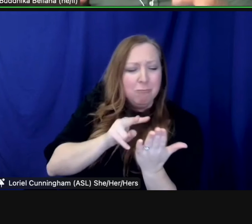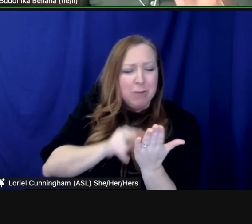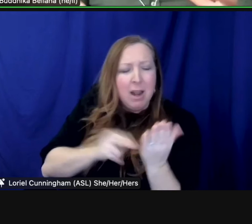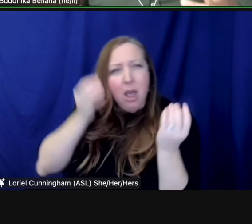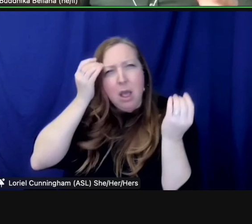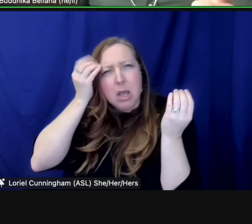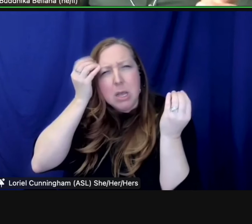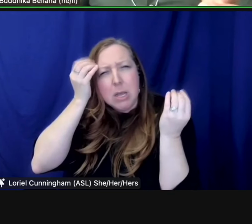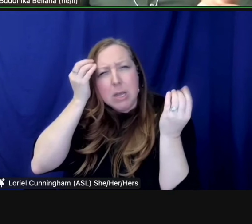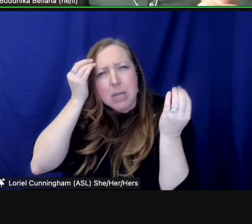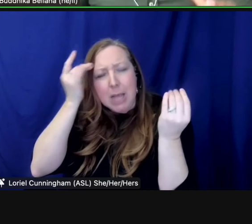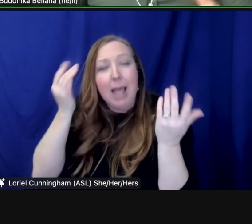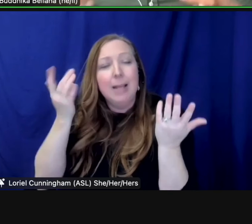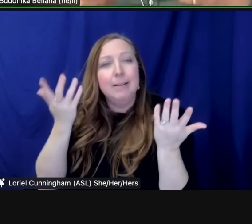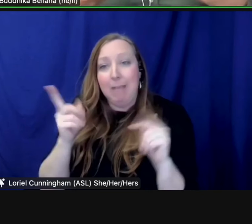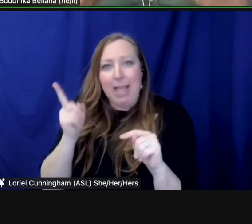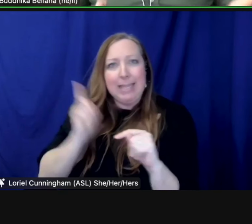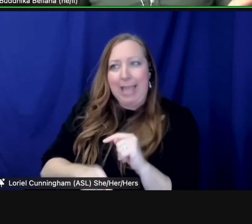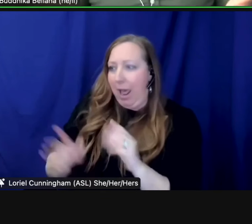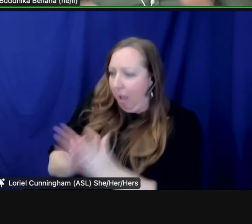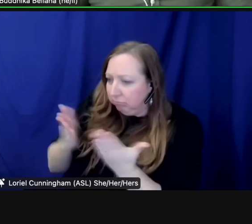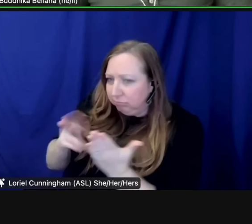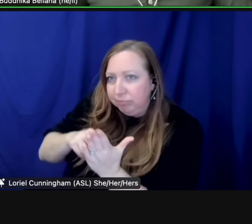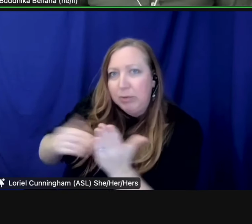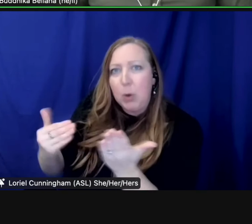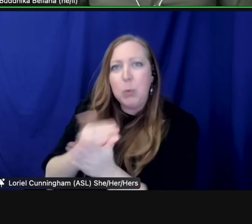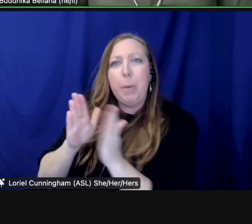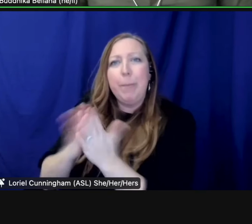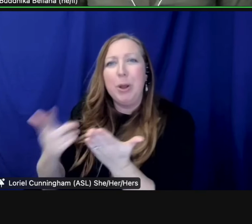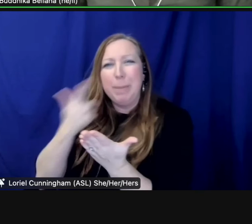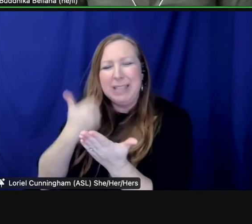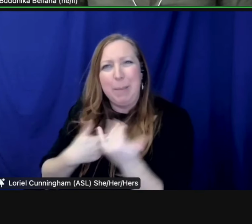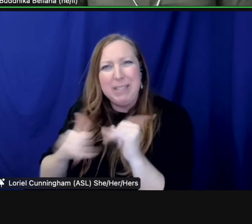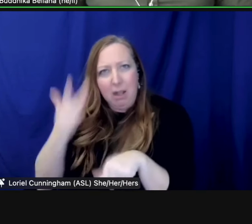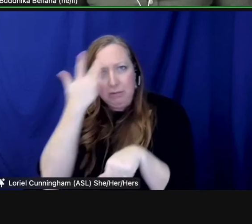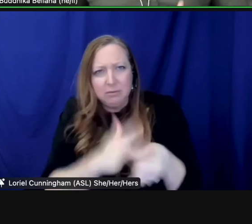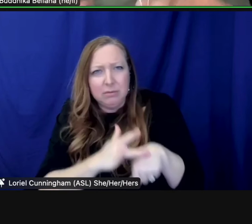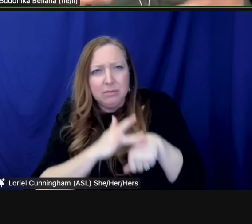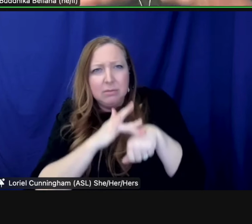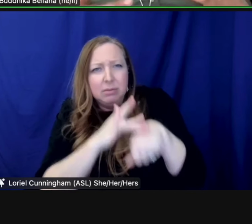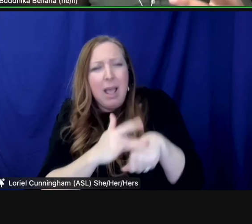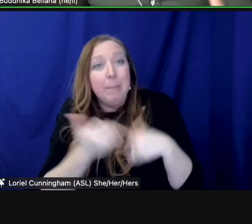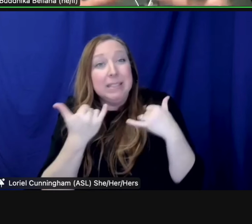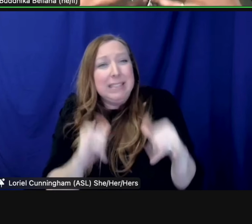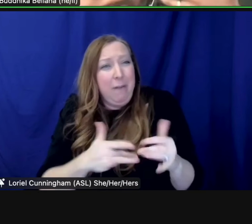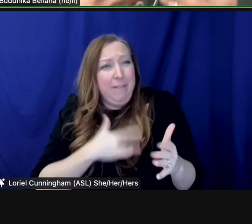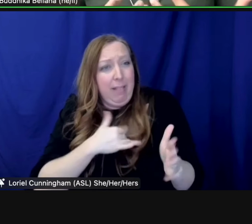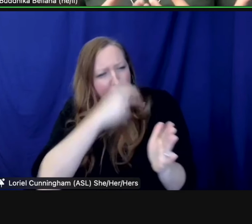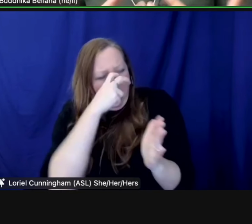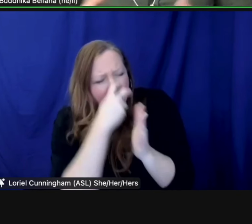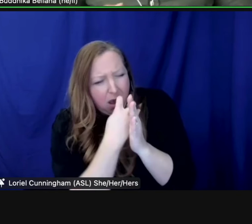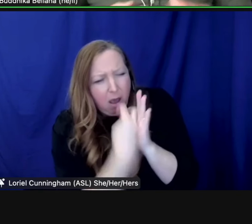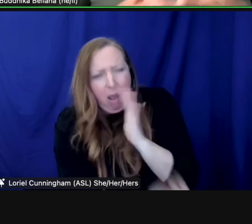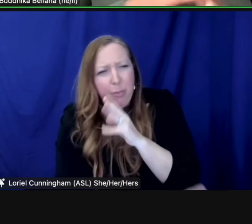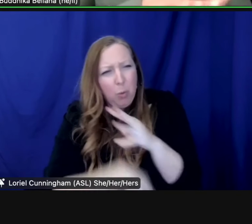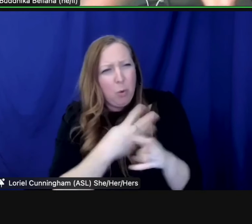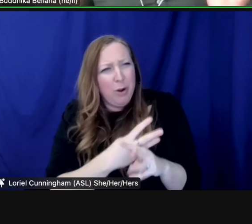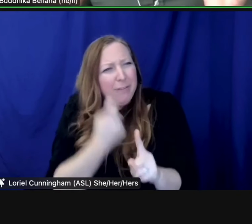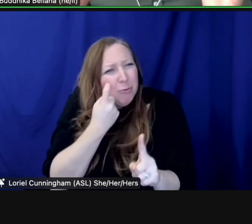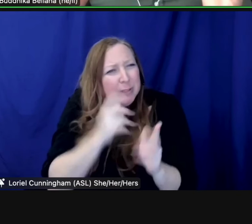inability to start a new book because you're still living in the last book's world. So here you can really see that people are feeling